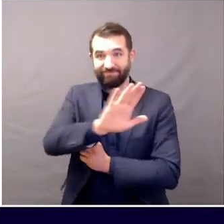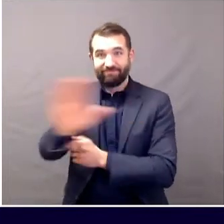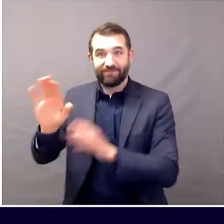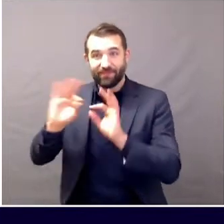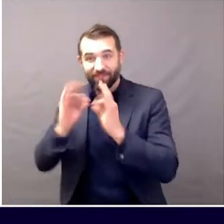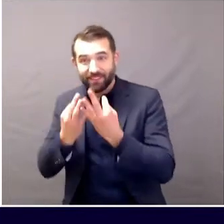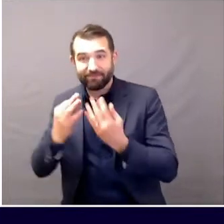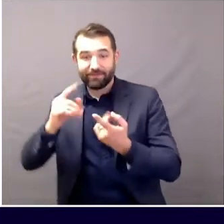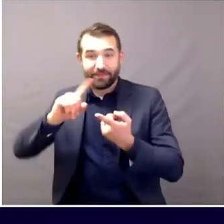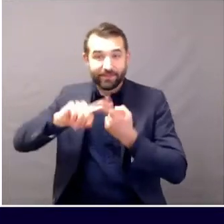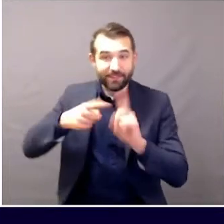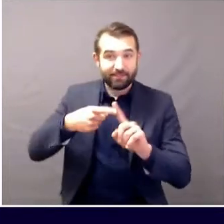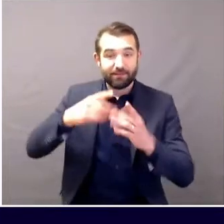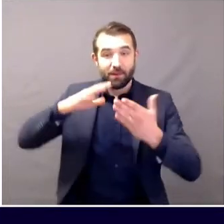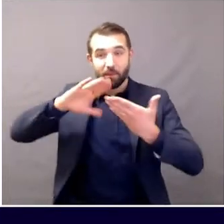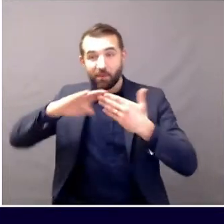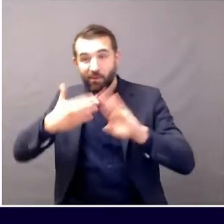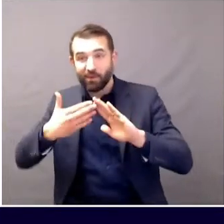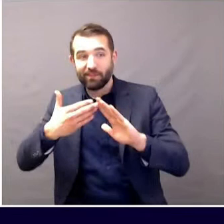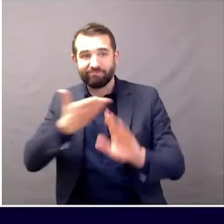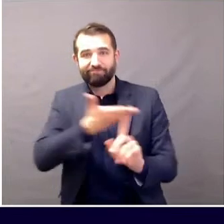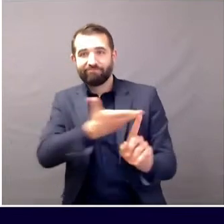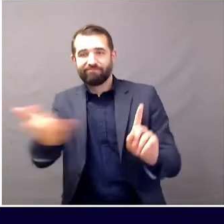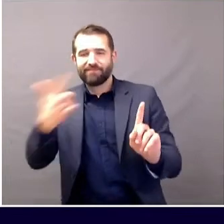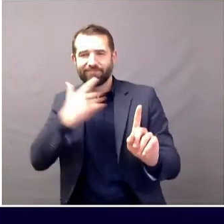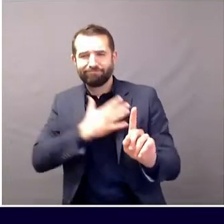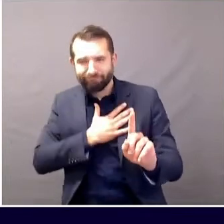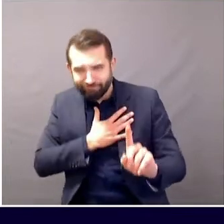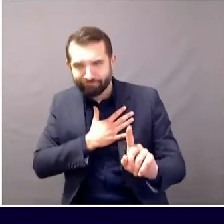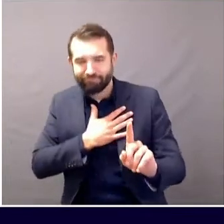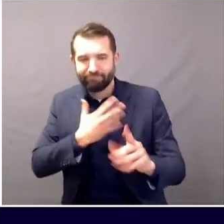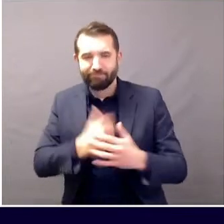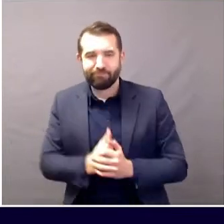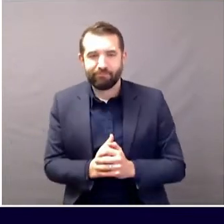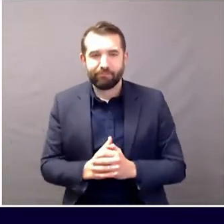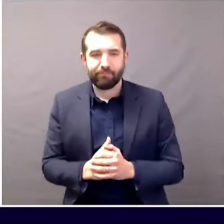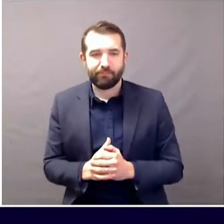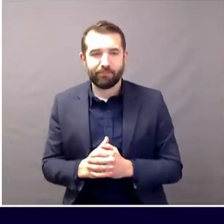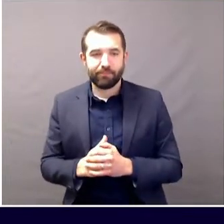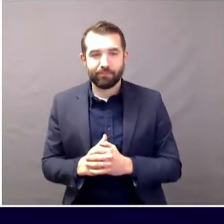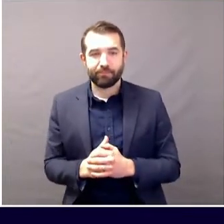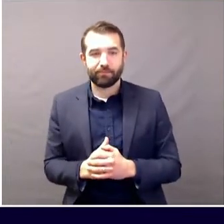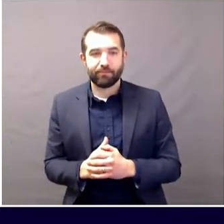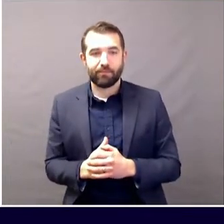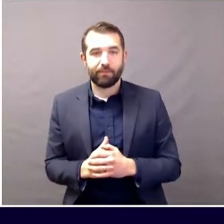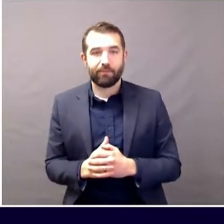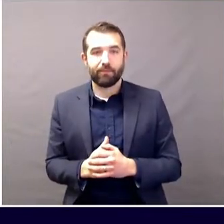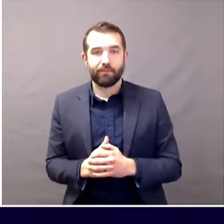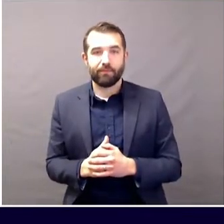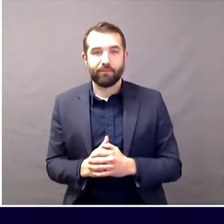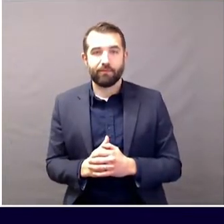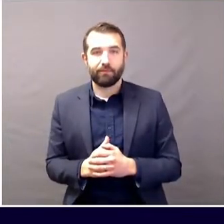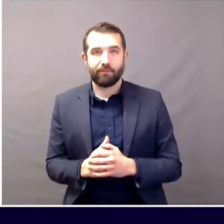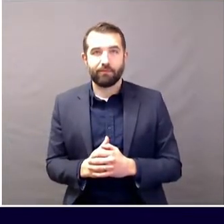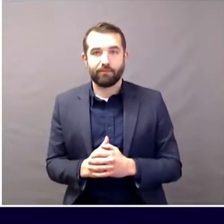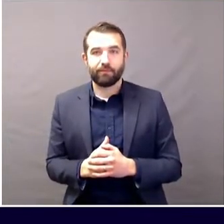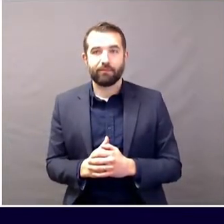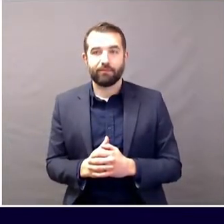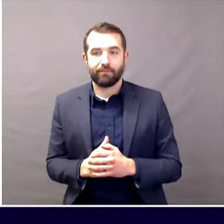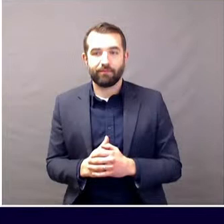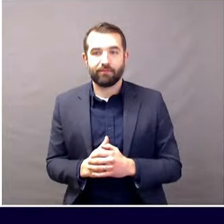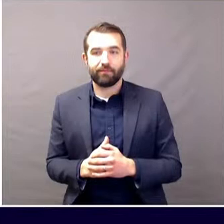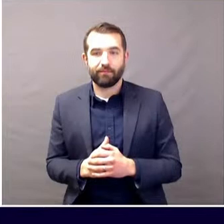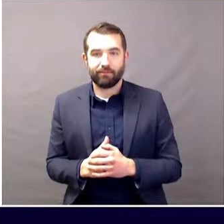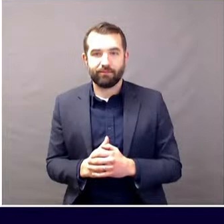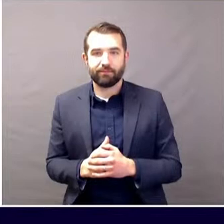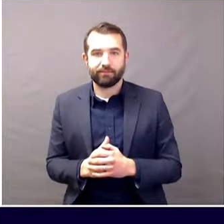our deepest condolences during this time of their grief, during this time of their grief, during this time of their grief, during this time of their grief, during